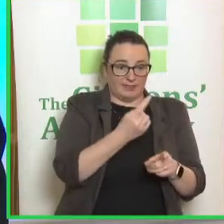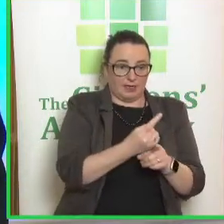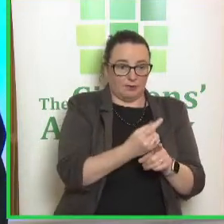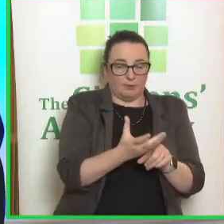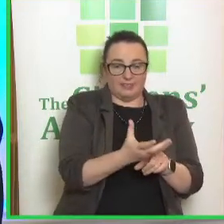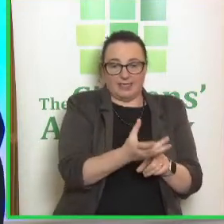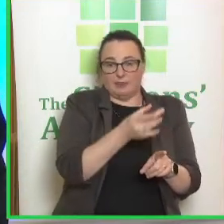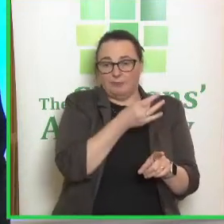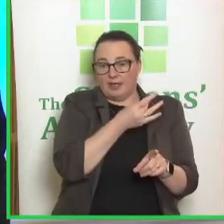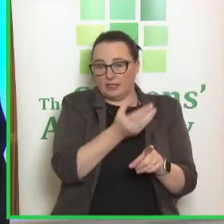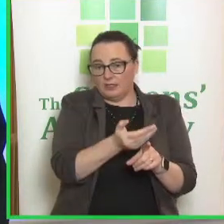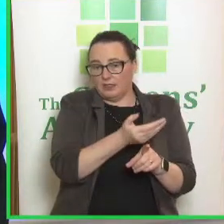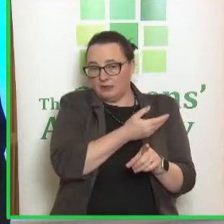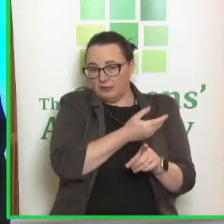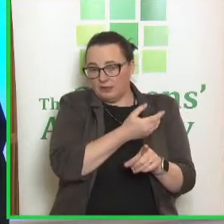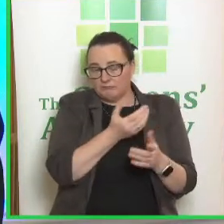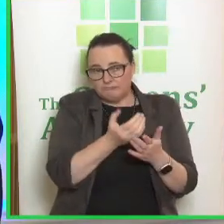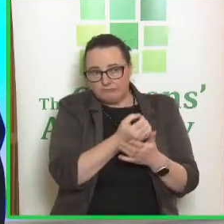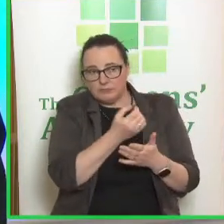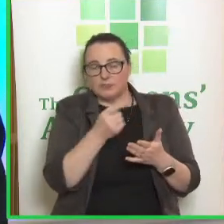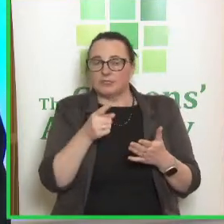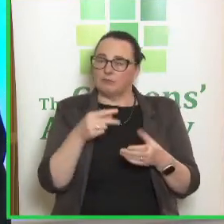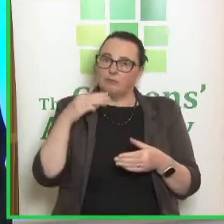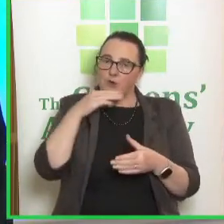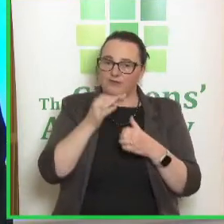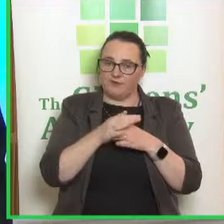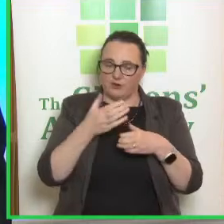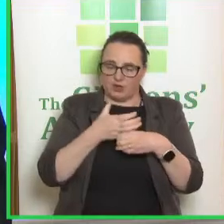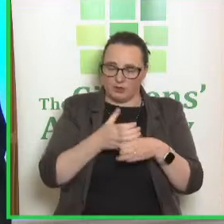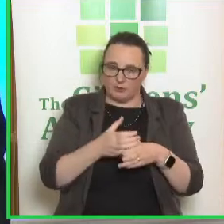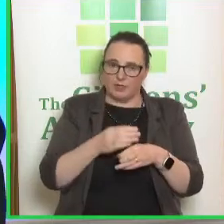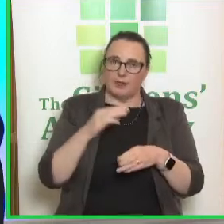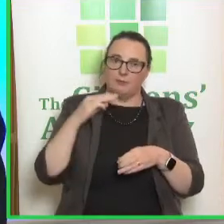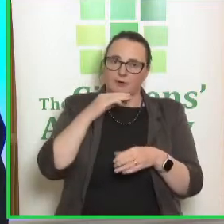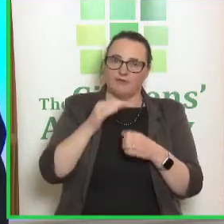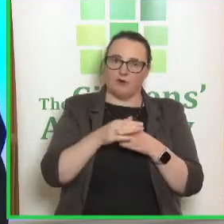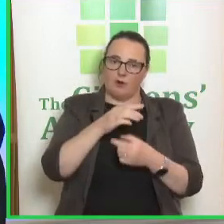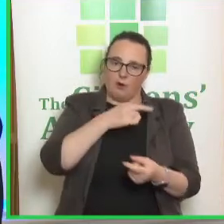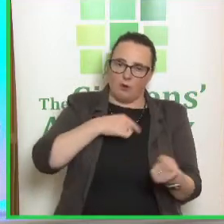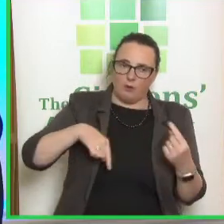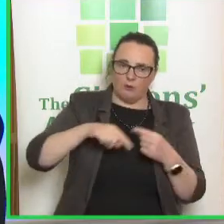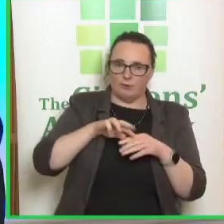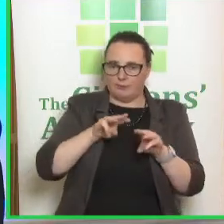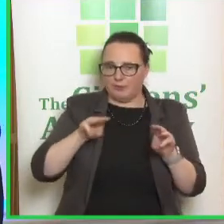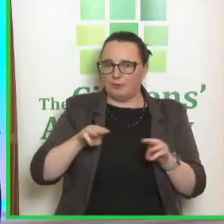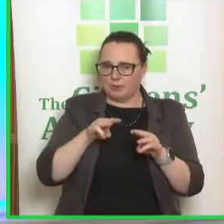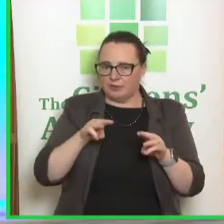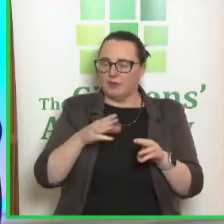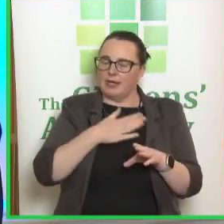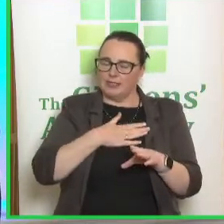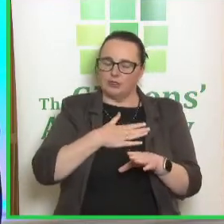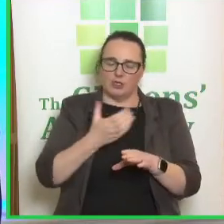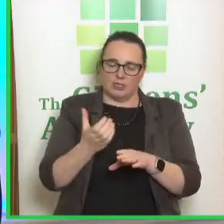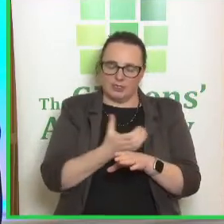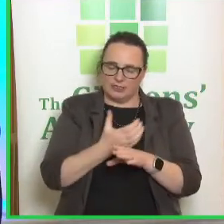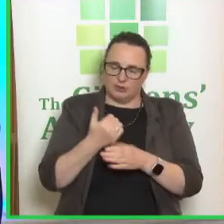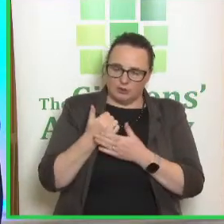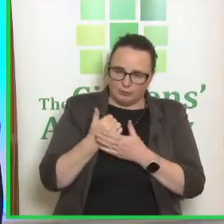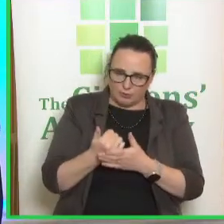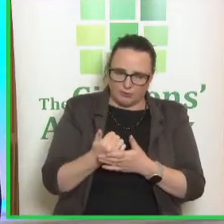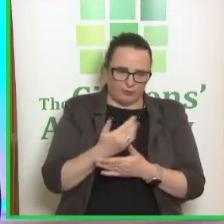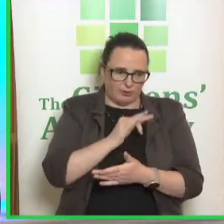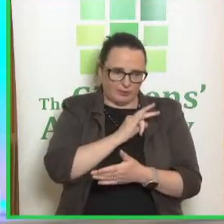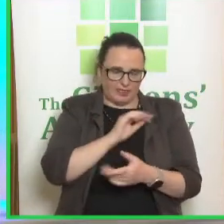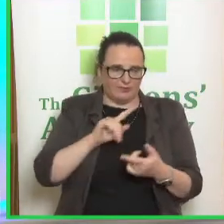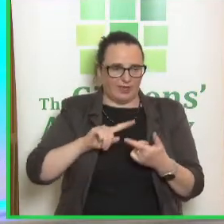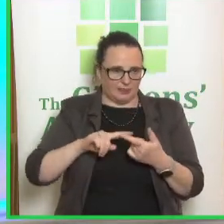clinical programs which are very vital to the country, very vital to our people, and hopefully we will have continued support from yourself and your colleagues,